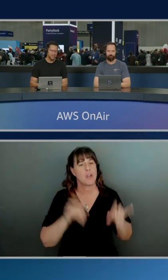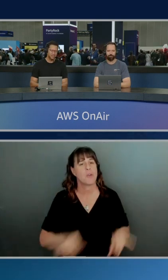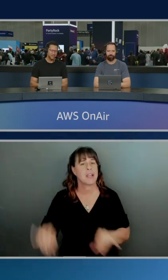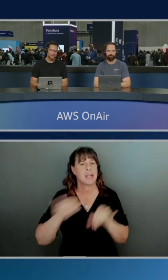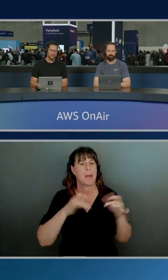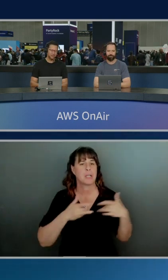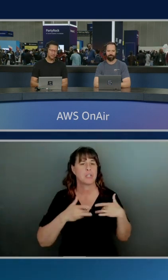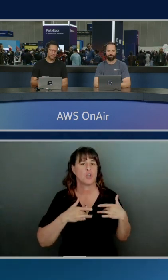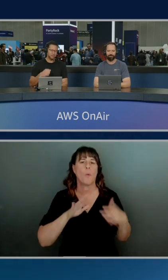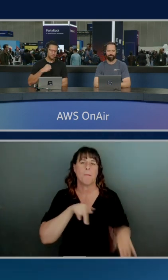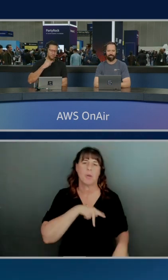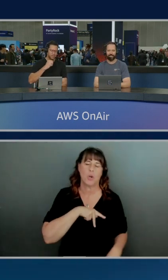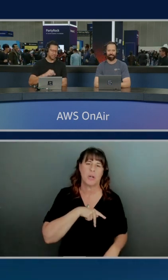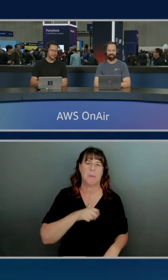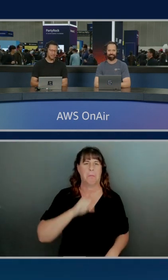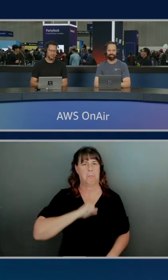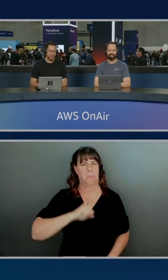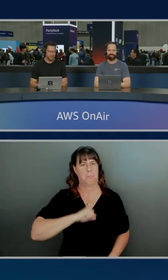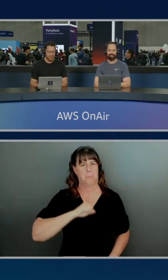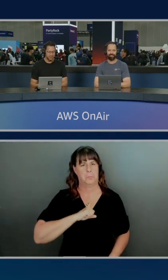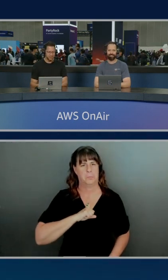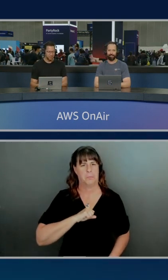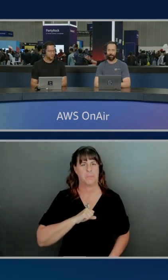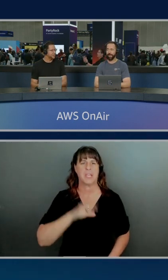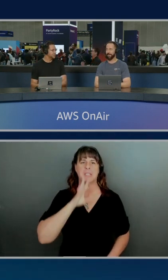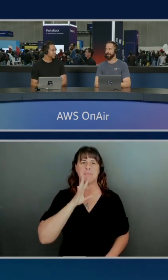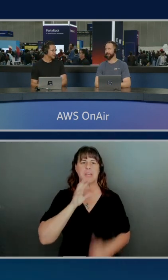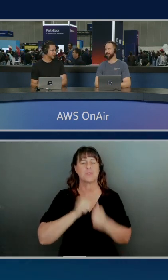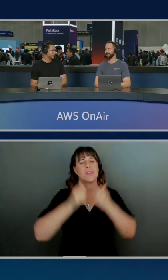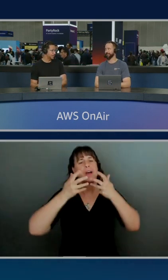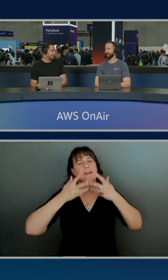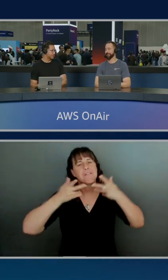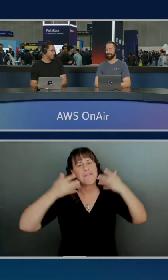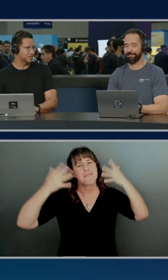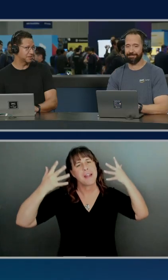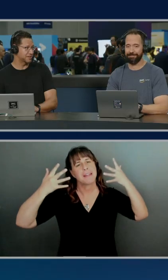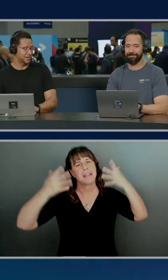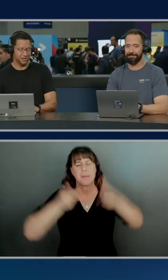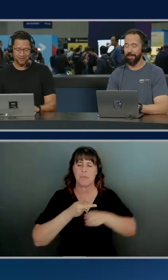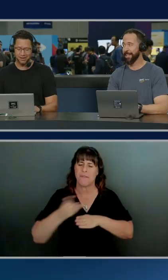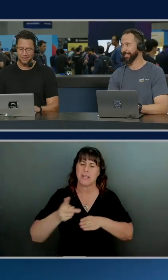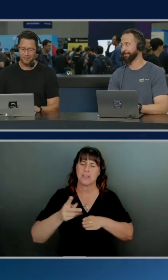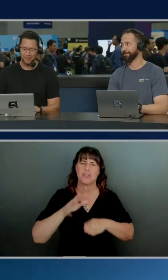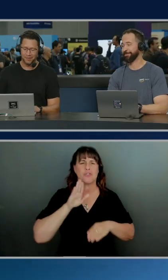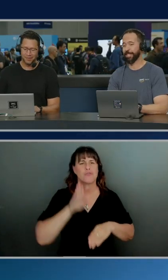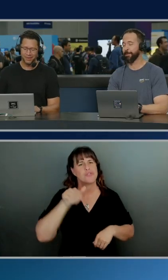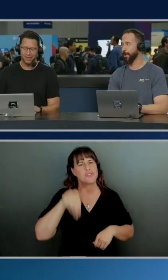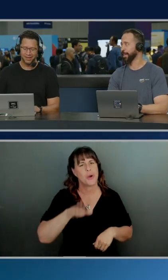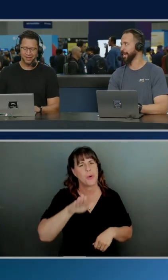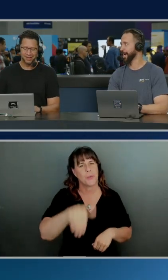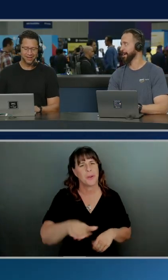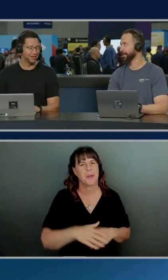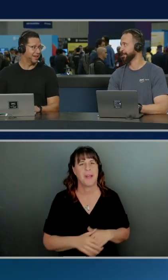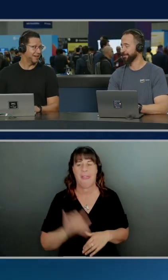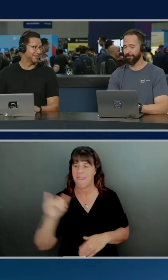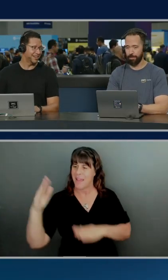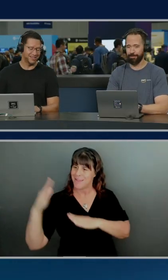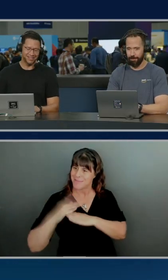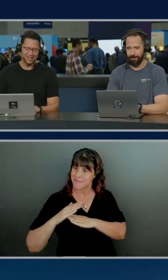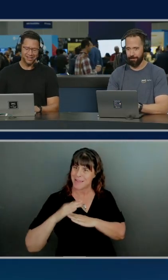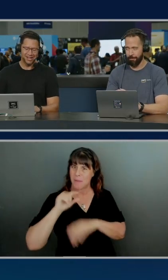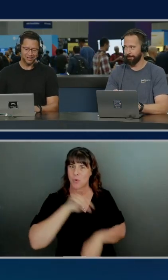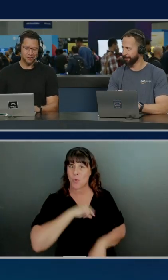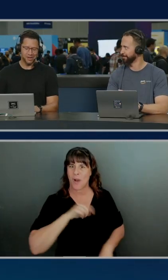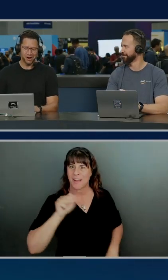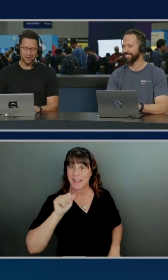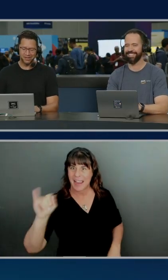So clears throat and speaks with a friendly, professional tone. Yeah, so you have some personality. Now, that's some top quality AI there. Yeah, right. And it's